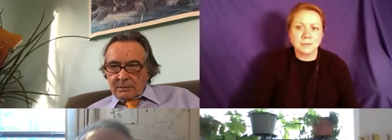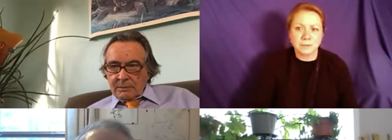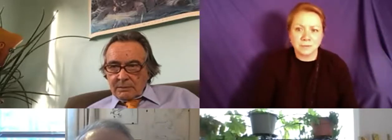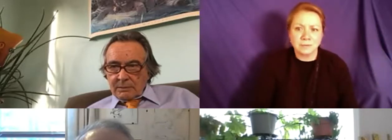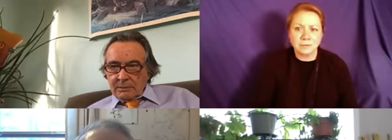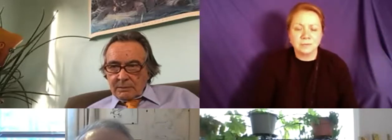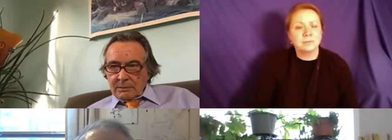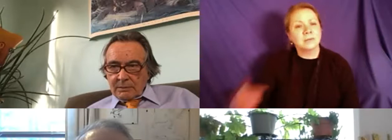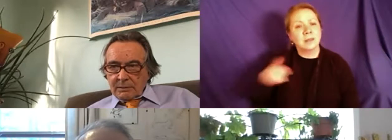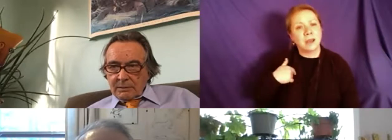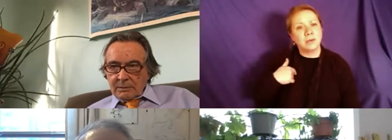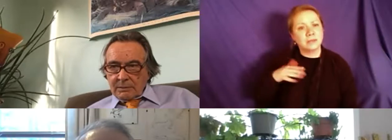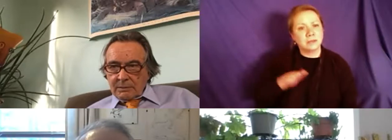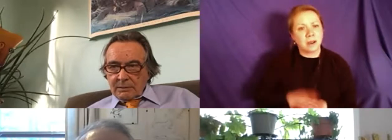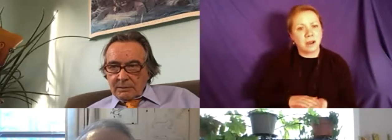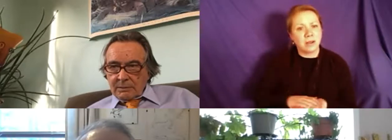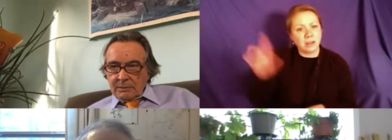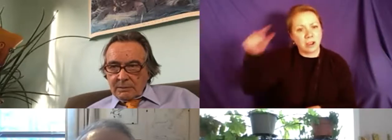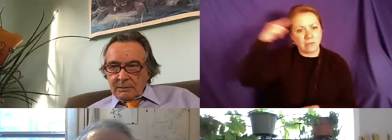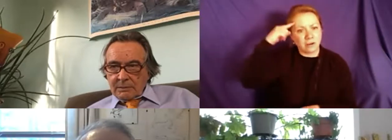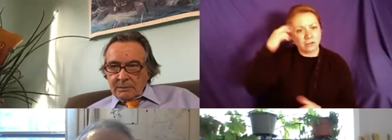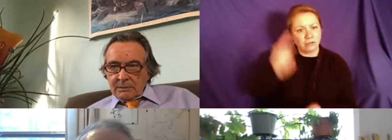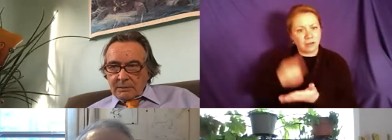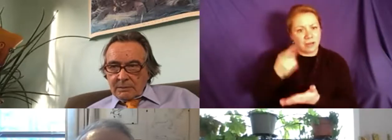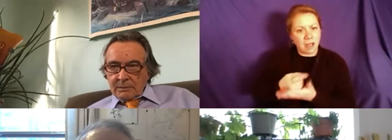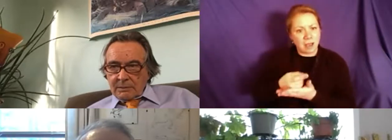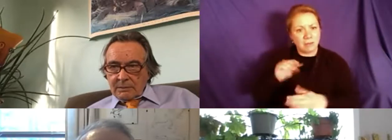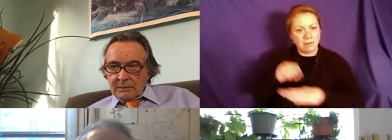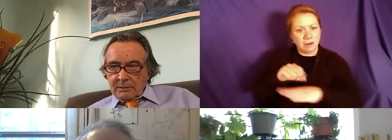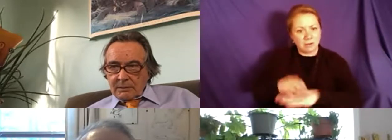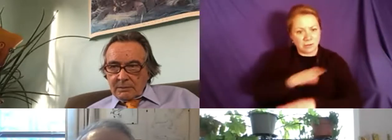I was serving on the Governor's Rehab Advisory Council,